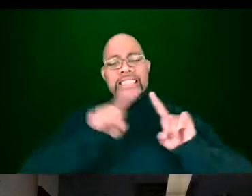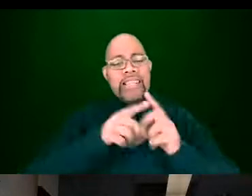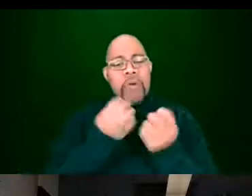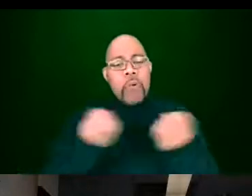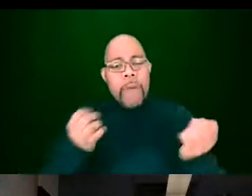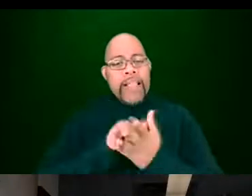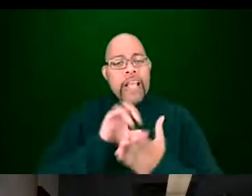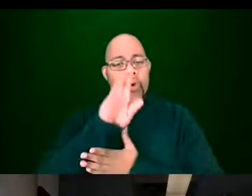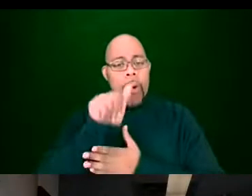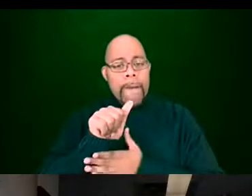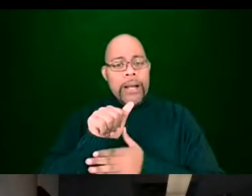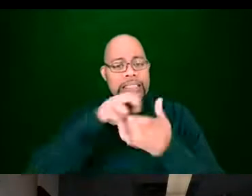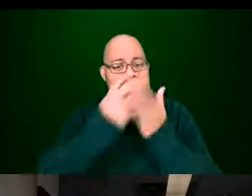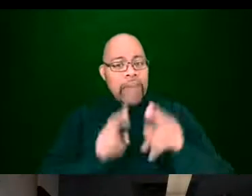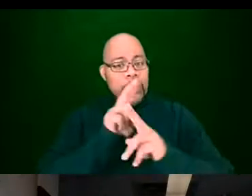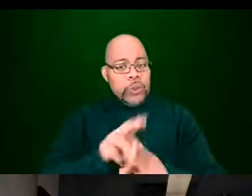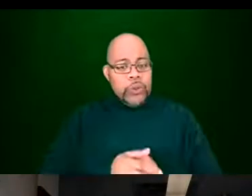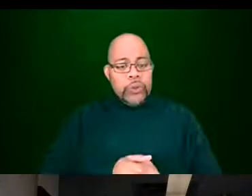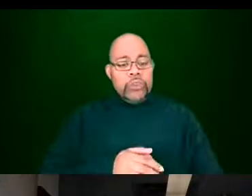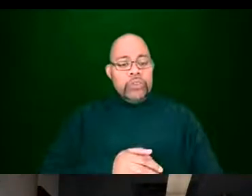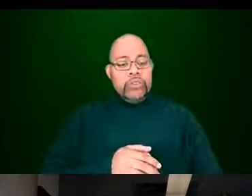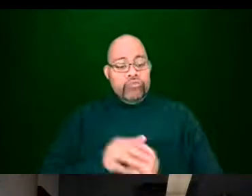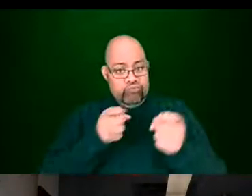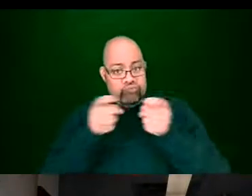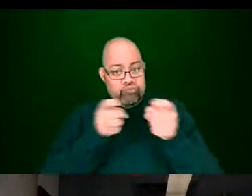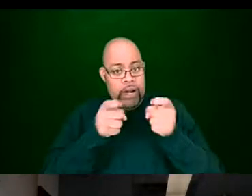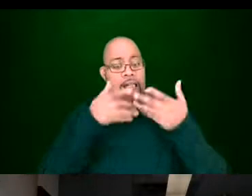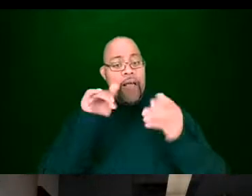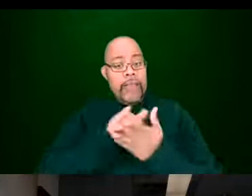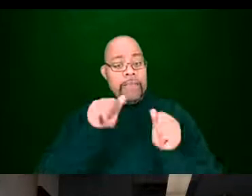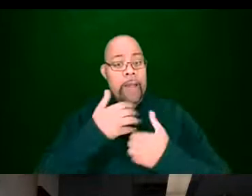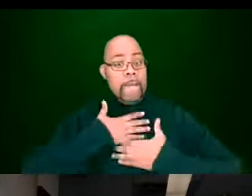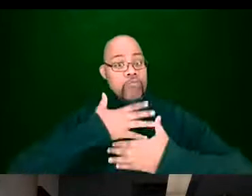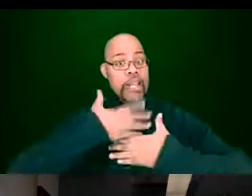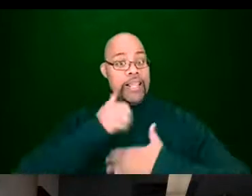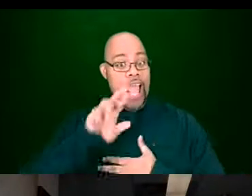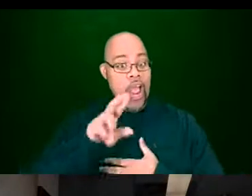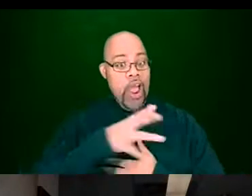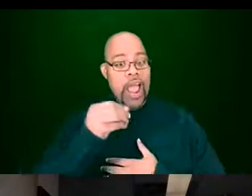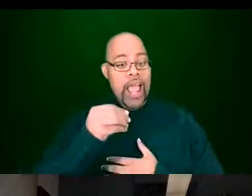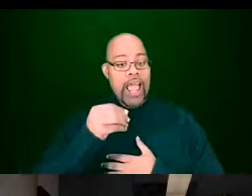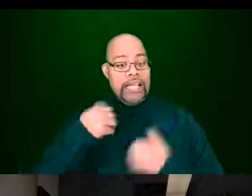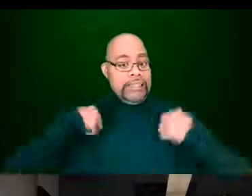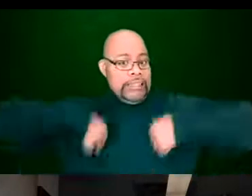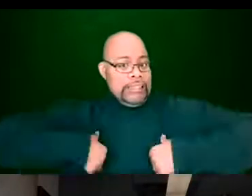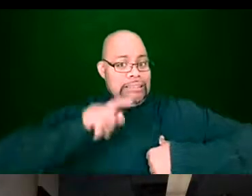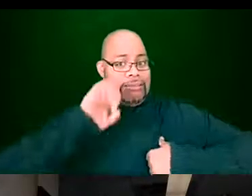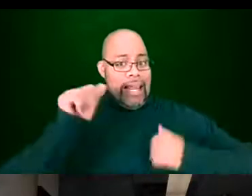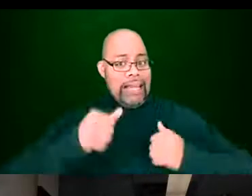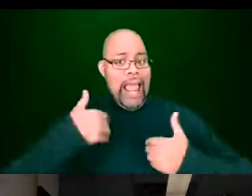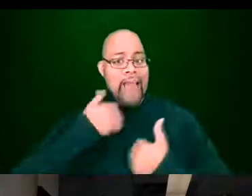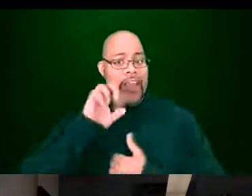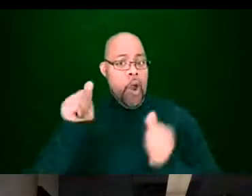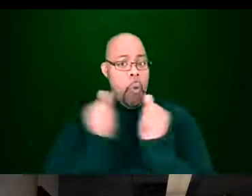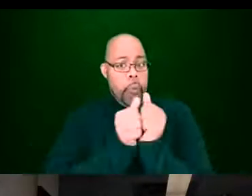that scuba divers use, the regulator, which allows them to breathe air, and their tanks where they can carry the air